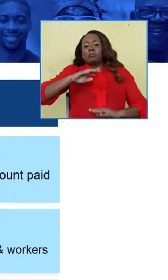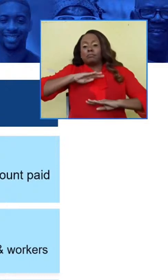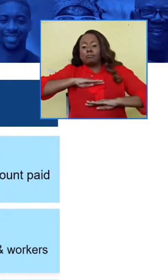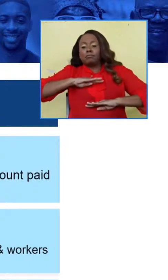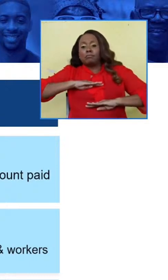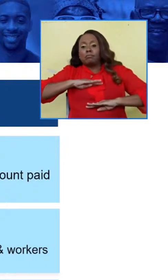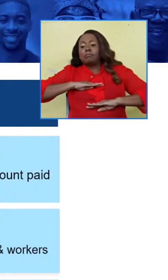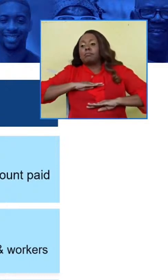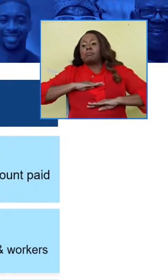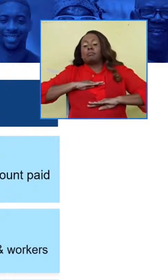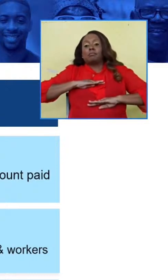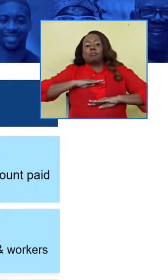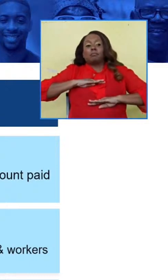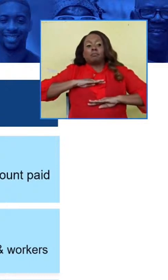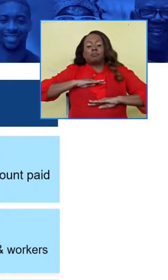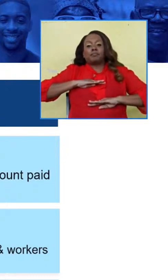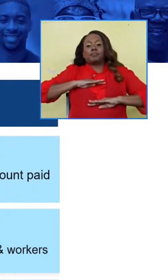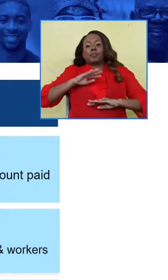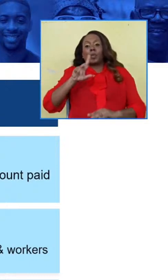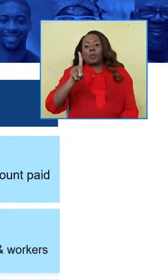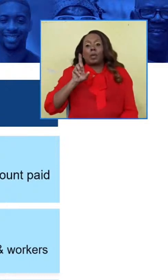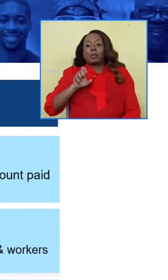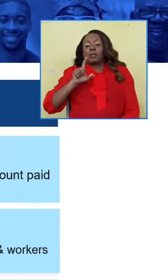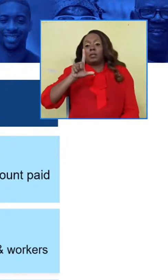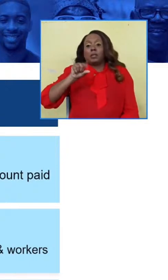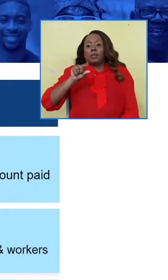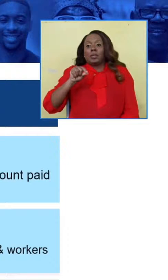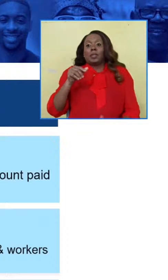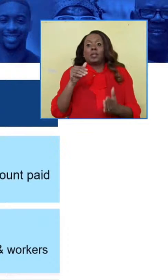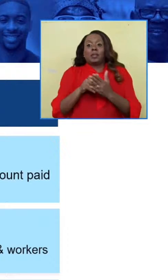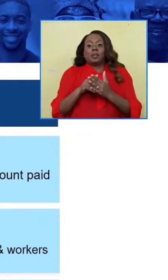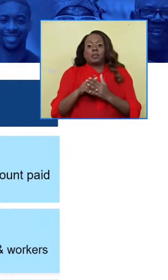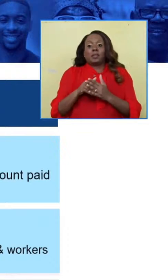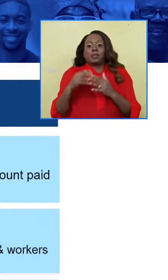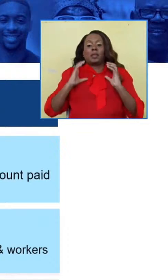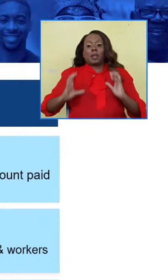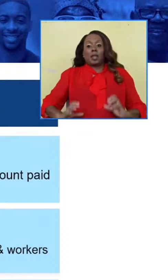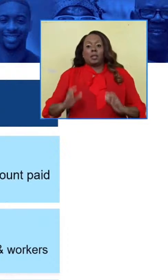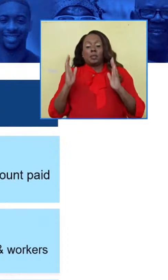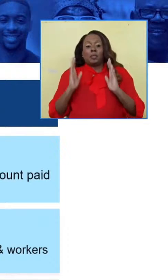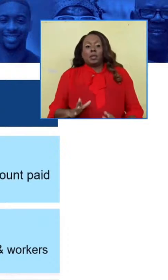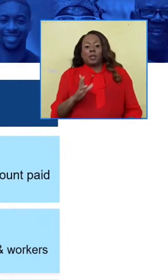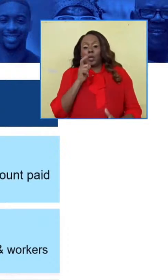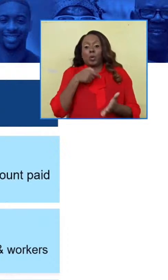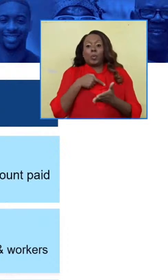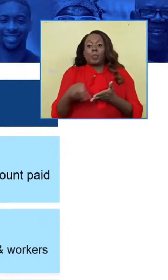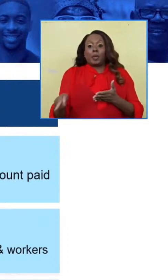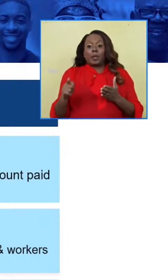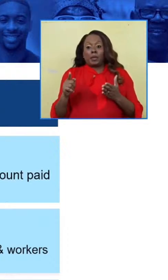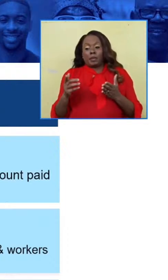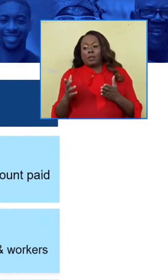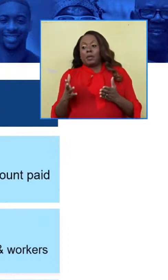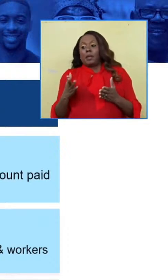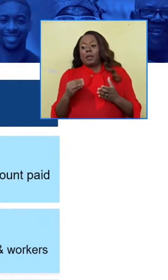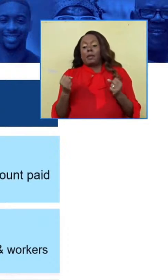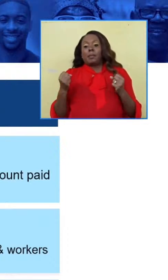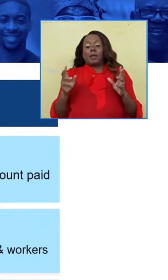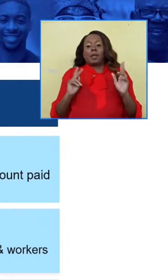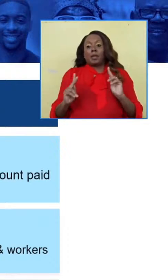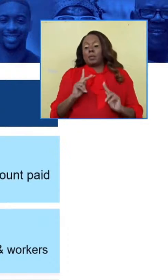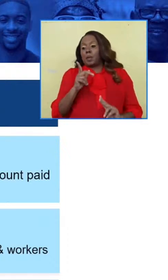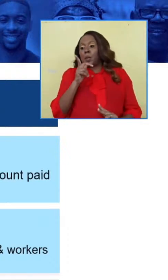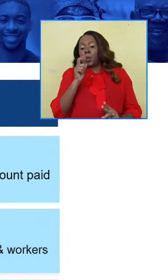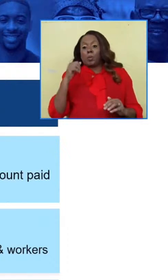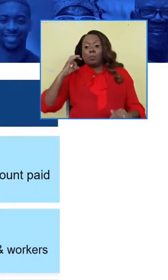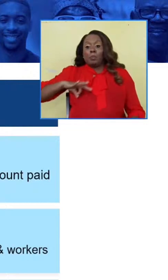satisfy the 120,000 customers who pay contributions and the 50,000 people who get benefits every single